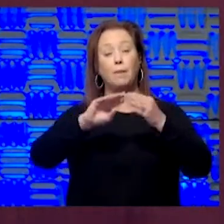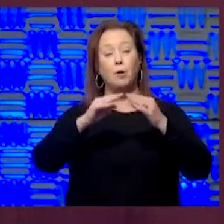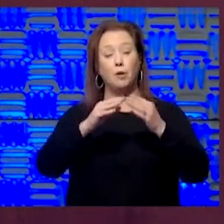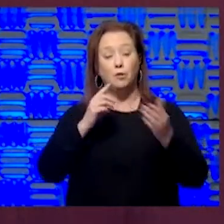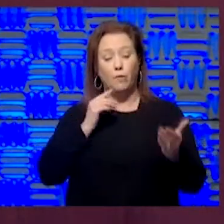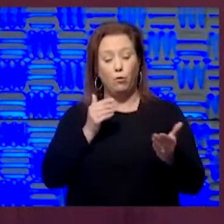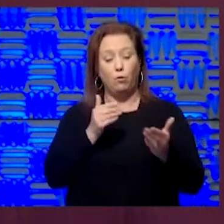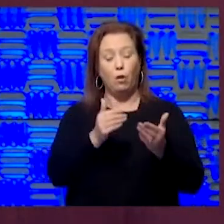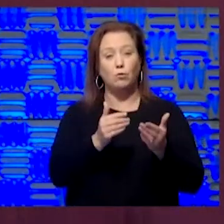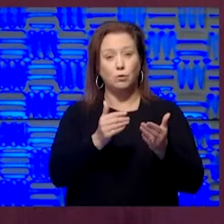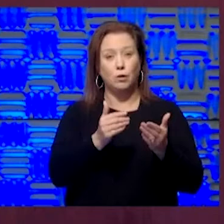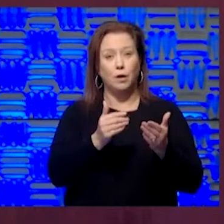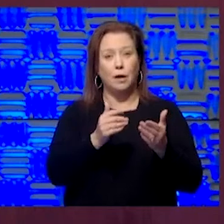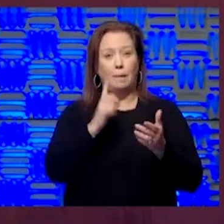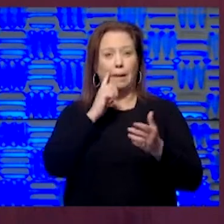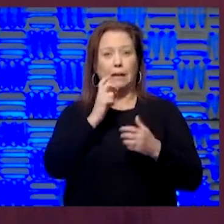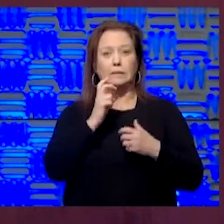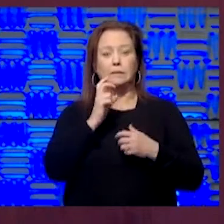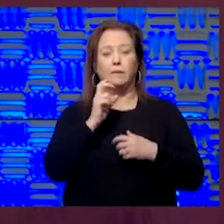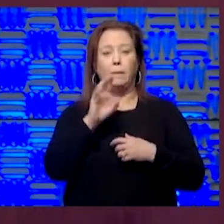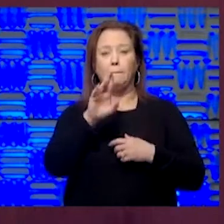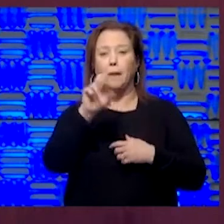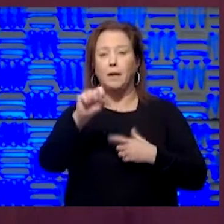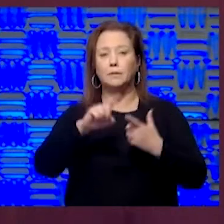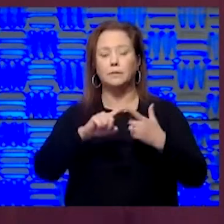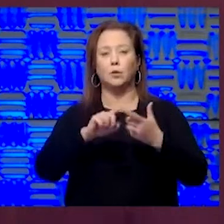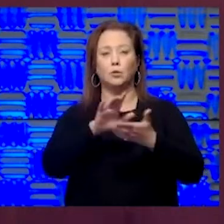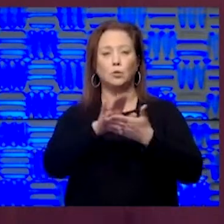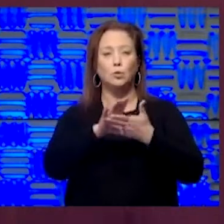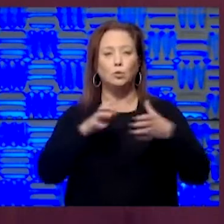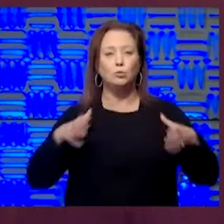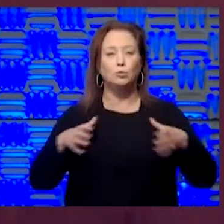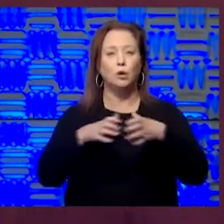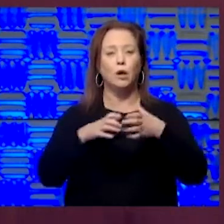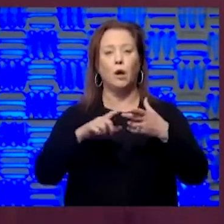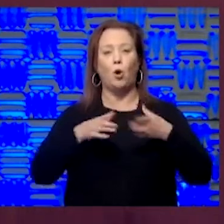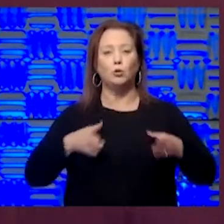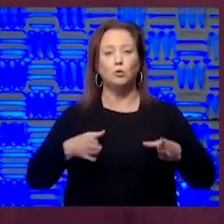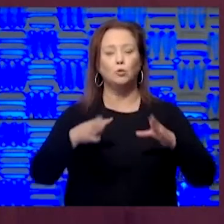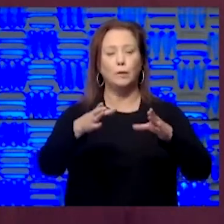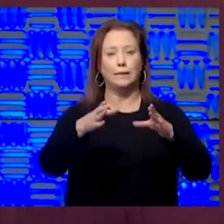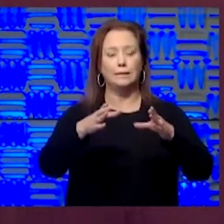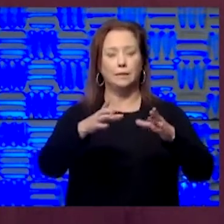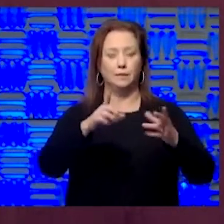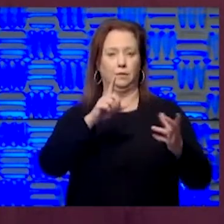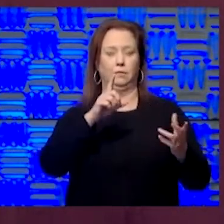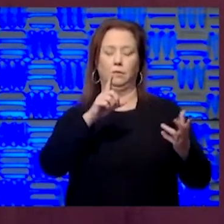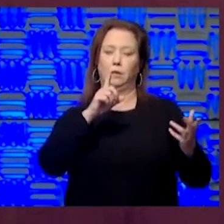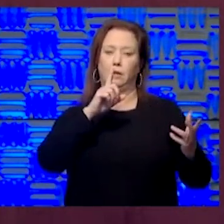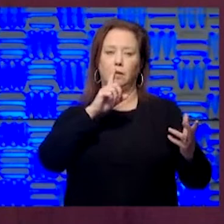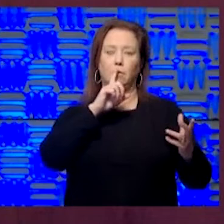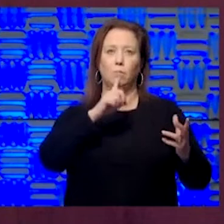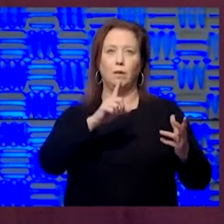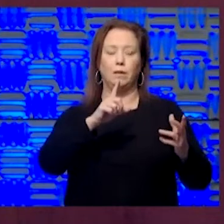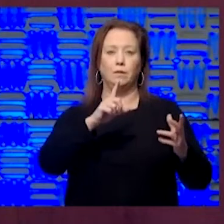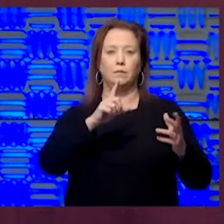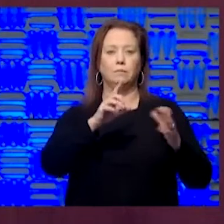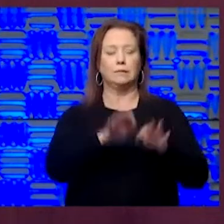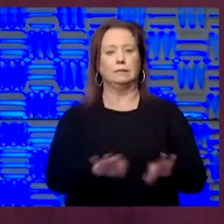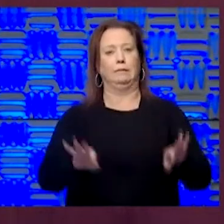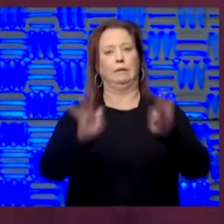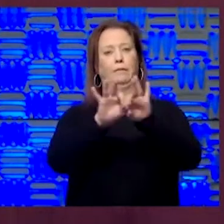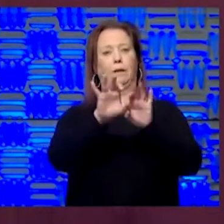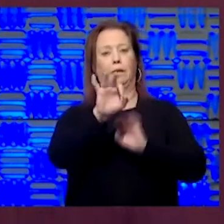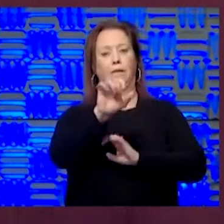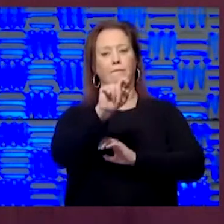closer because of public mass transit or crowded schools or crowded streets or whatever, there's just a real significant